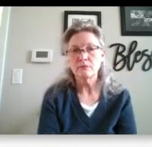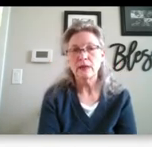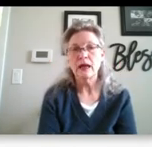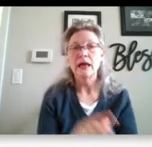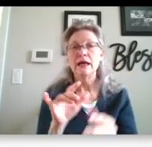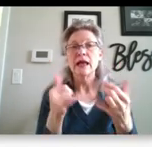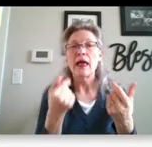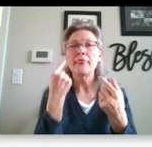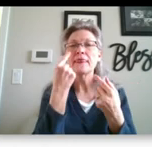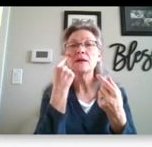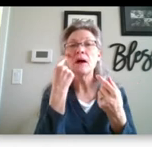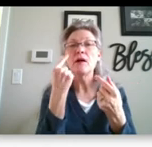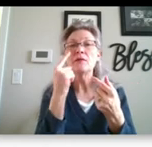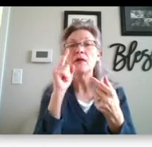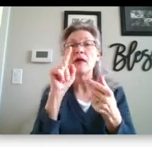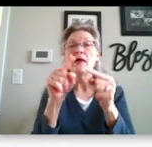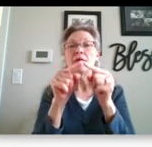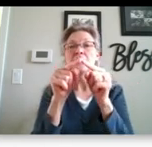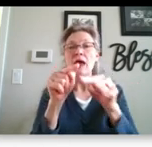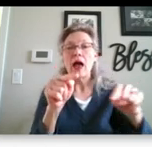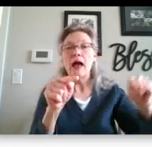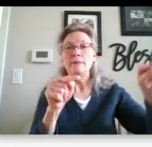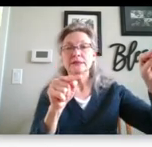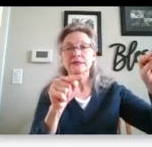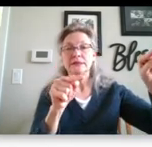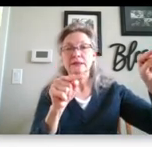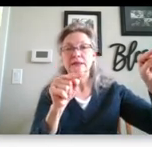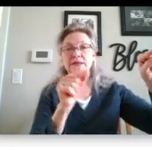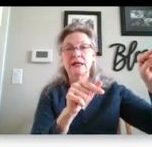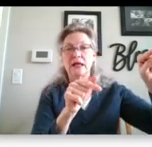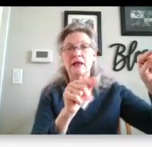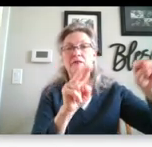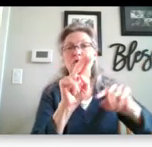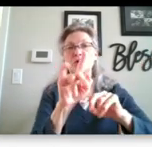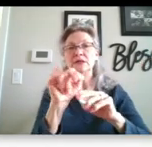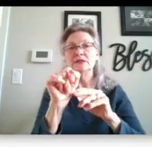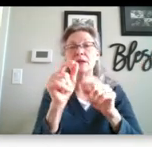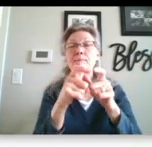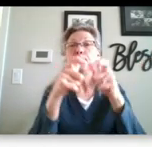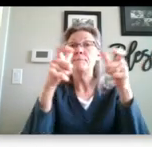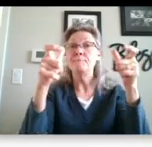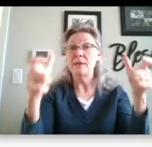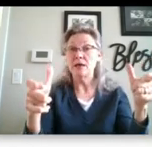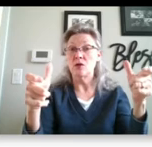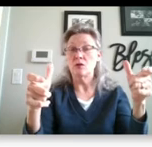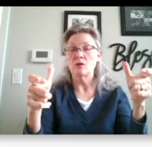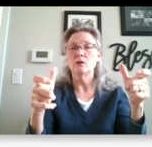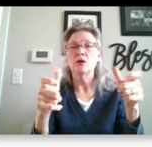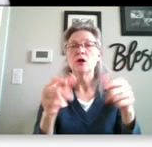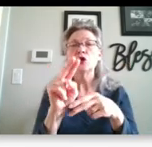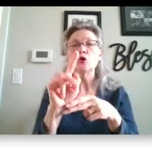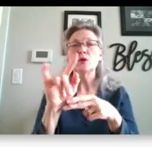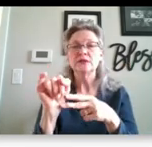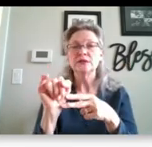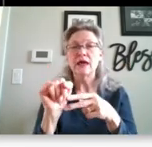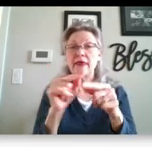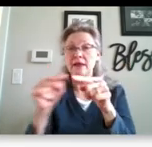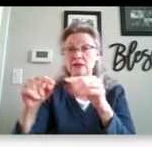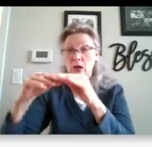Now, let's think about the other side of our units. We're thinking bigger than a meter, right? So all of these are less than a